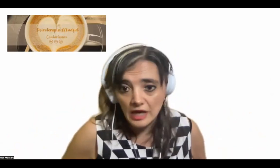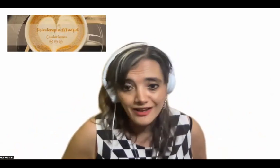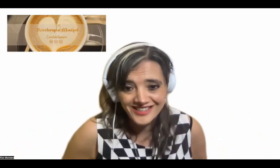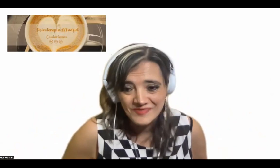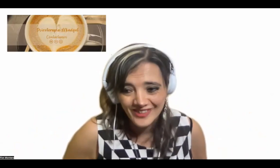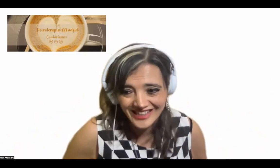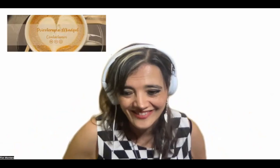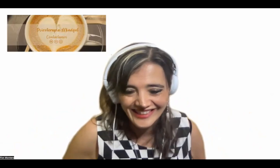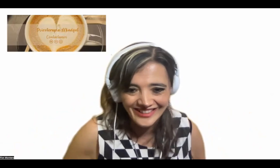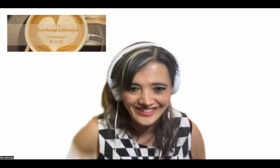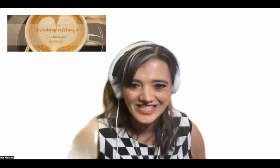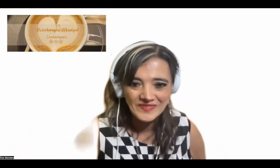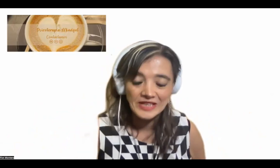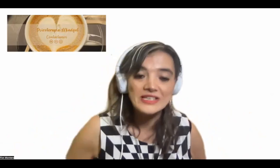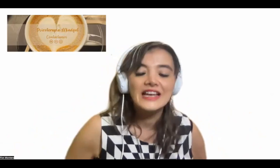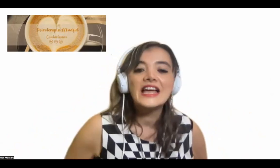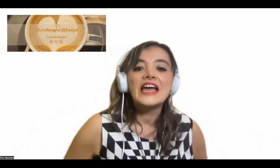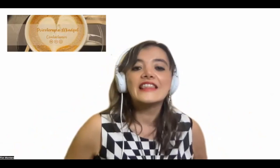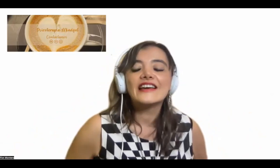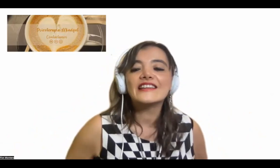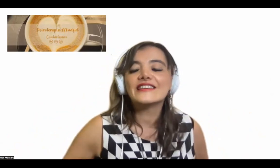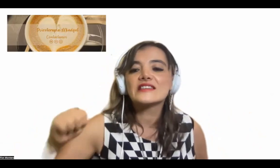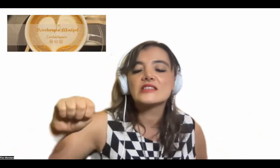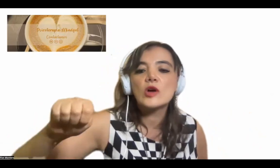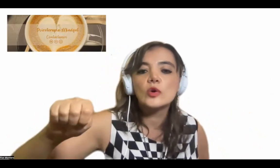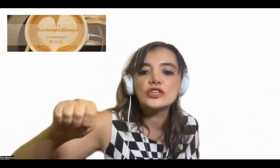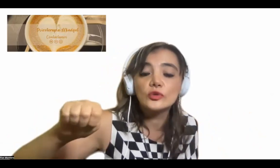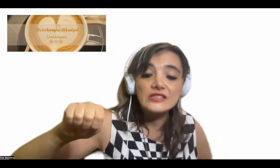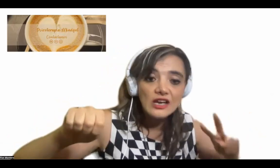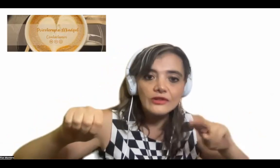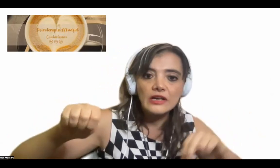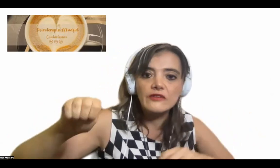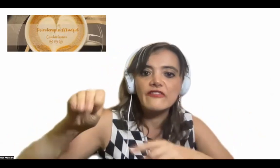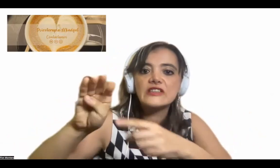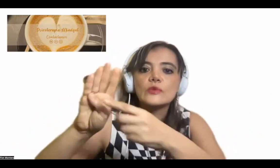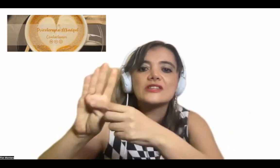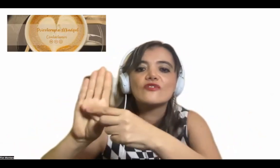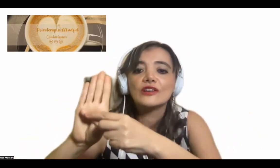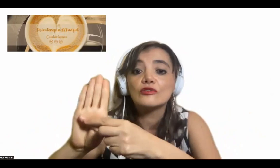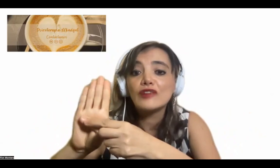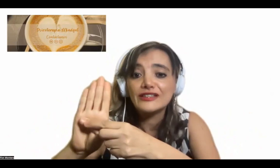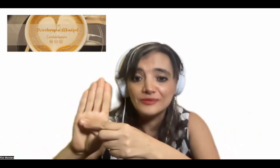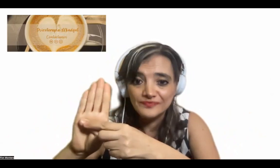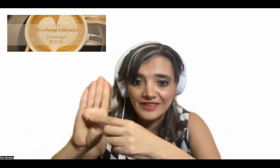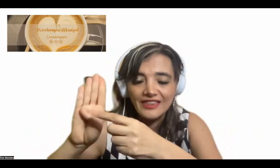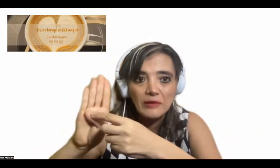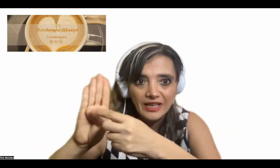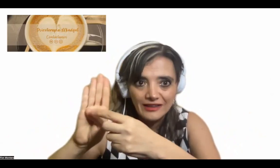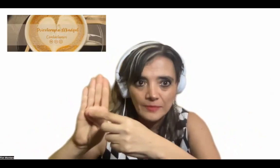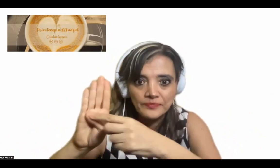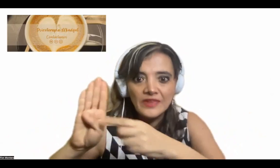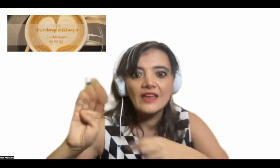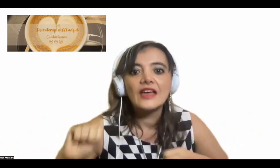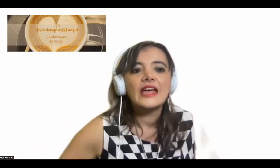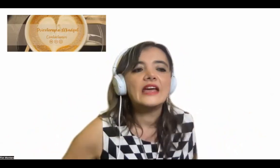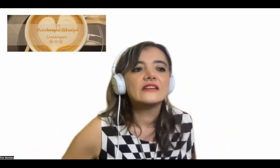not very good at supporting one another sometimes, then the system goes into the second line of defense, which is fight or flight, the